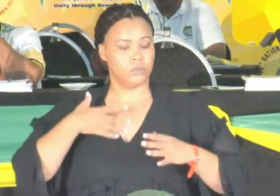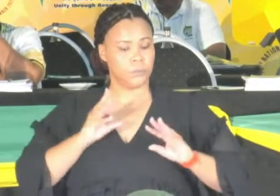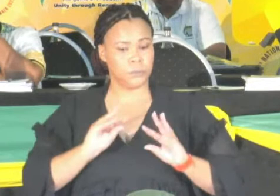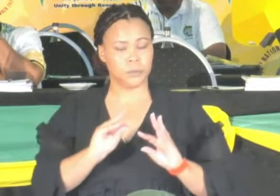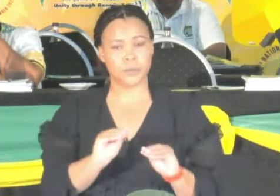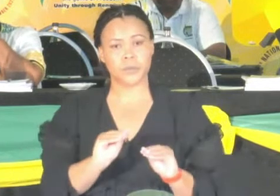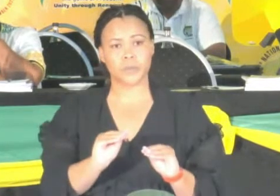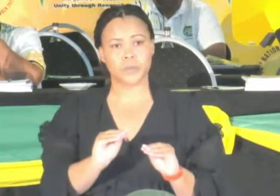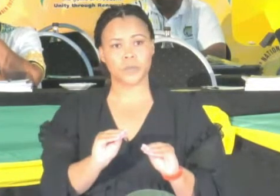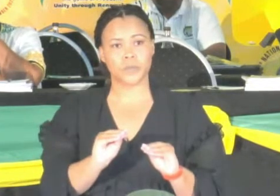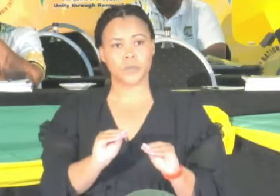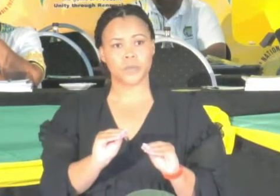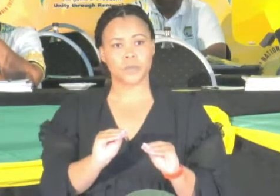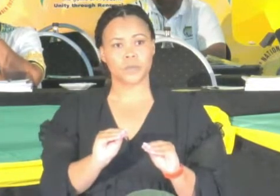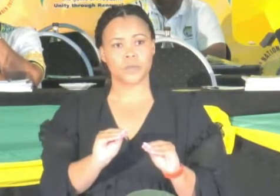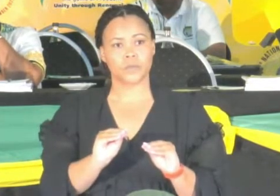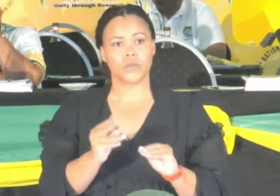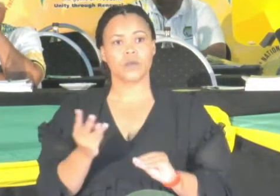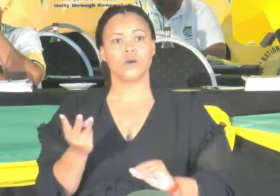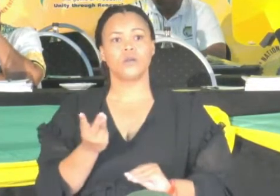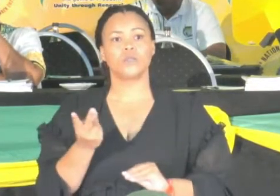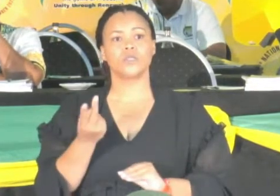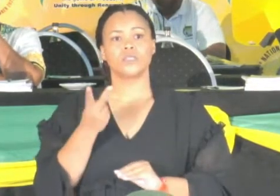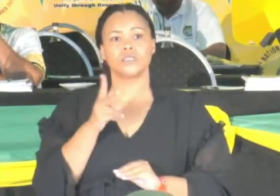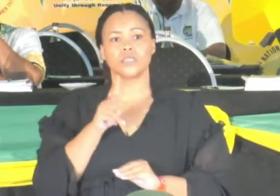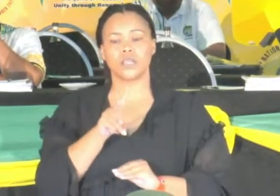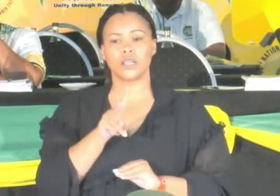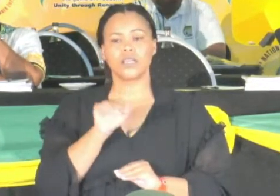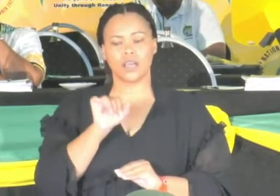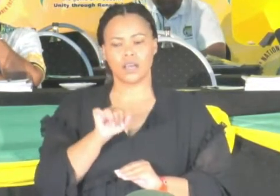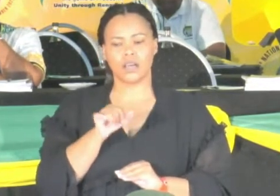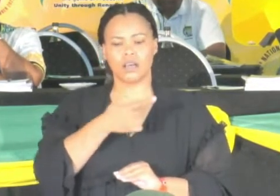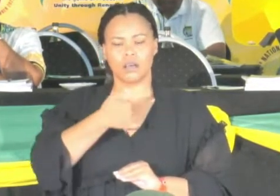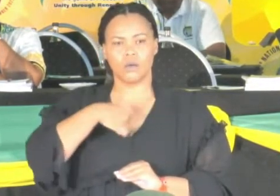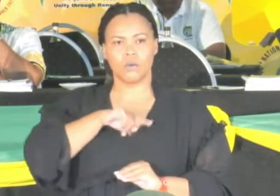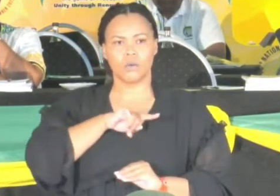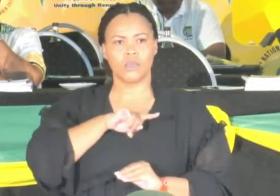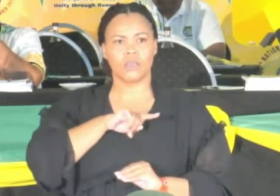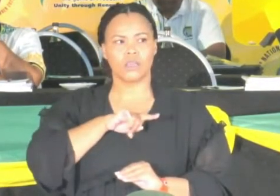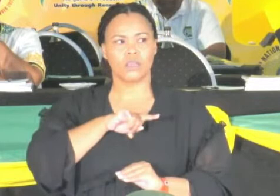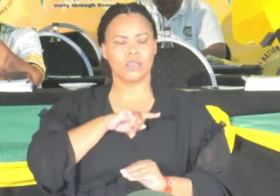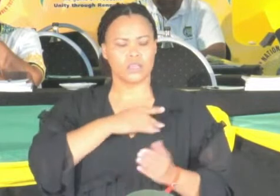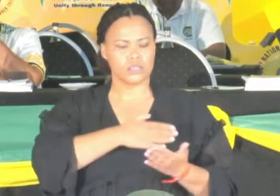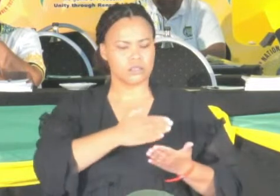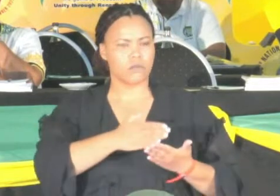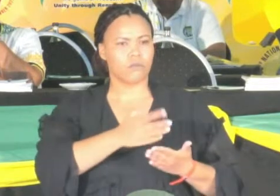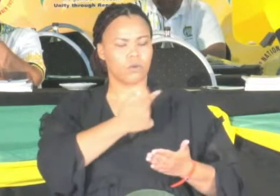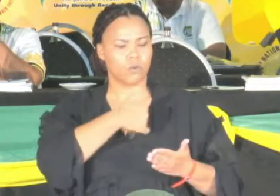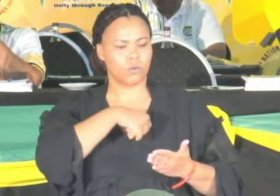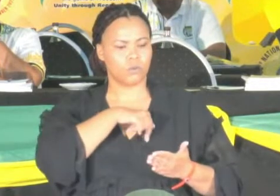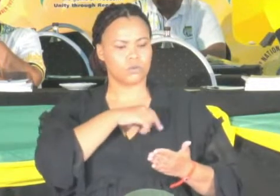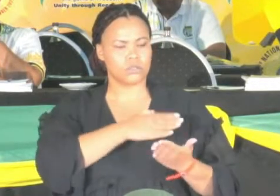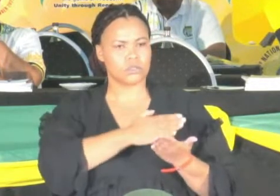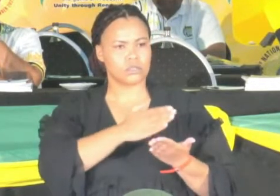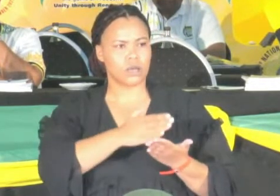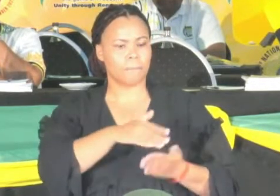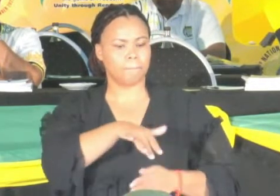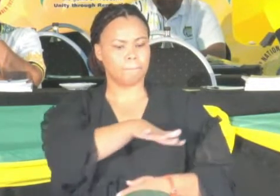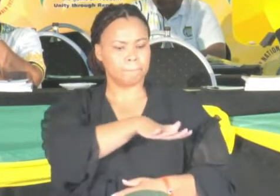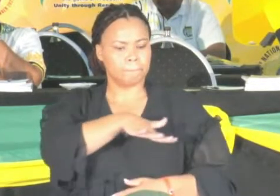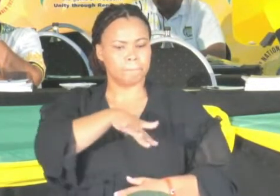While recognizing the great progress that we have made in several areas of development